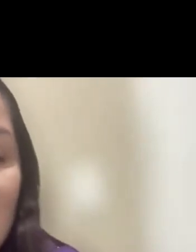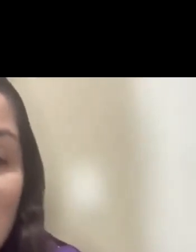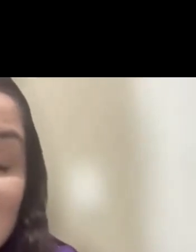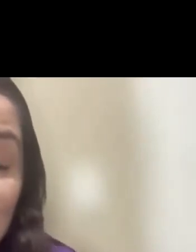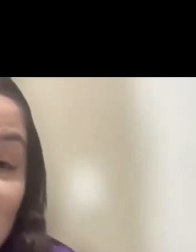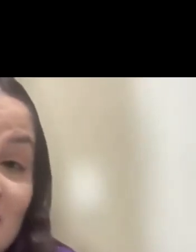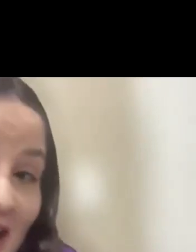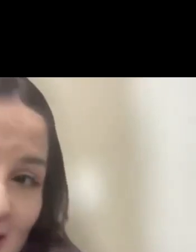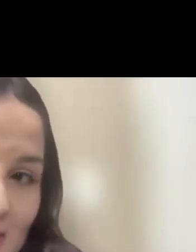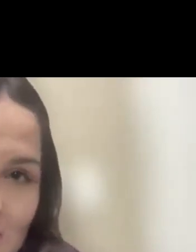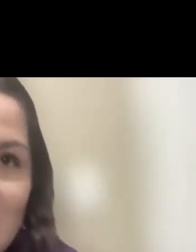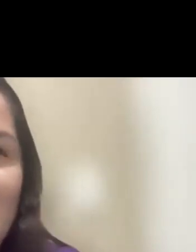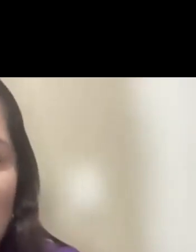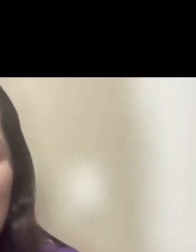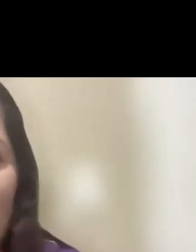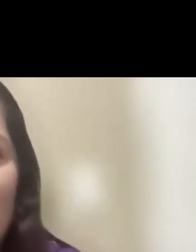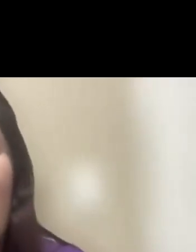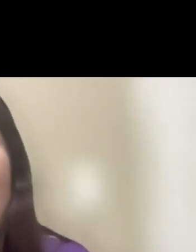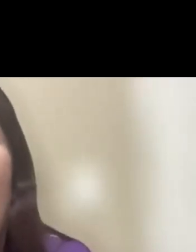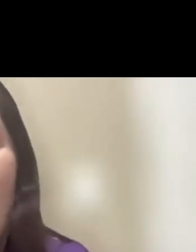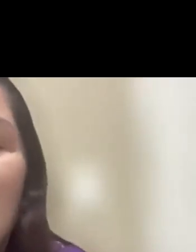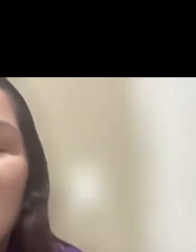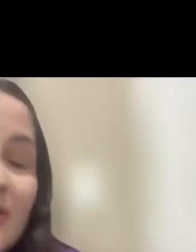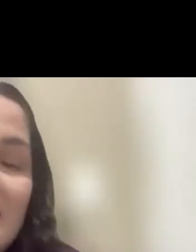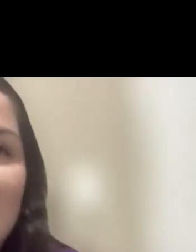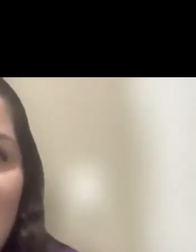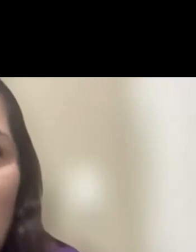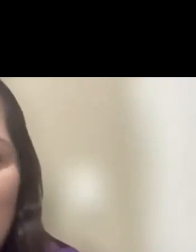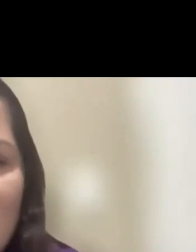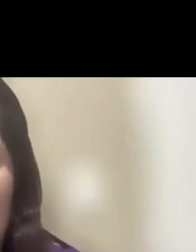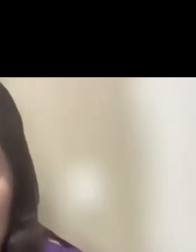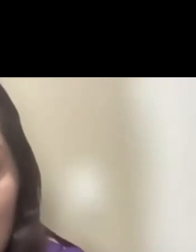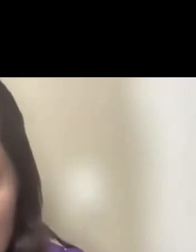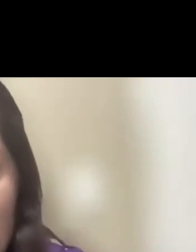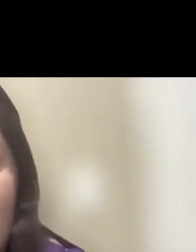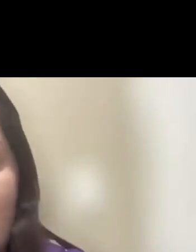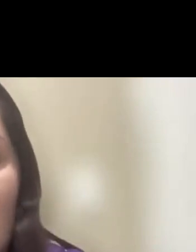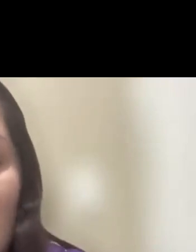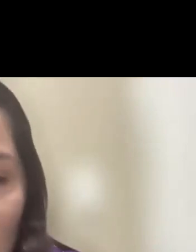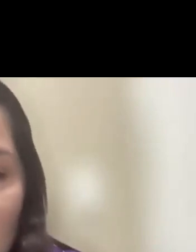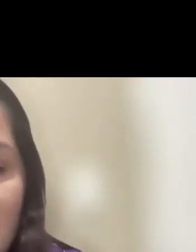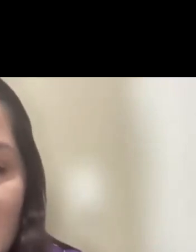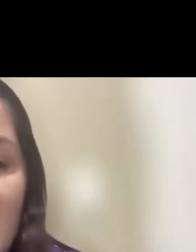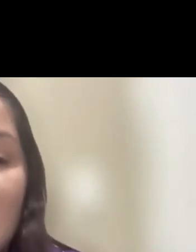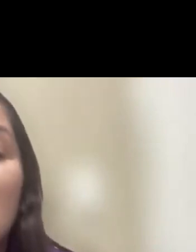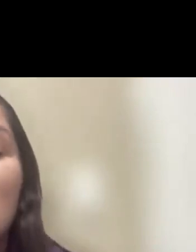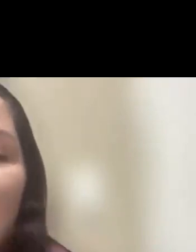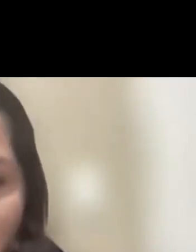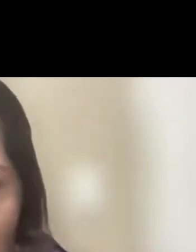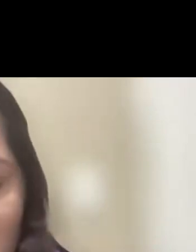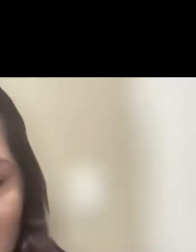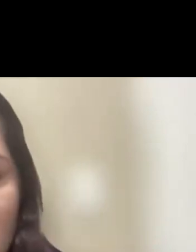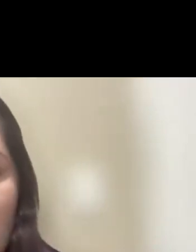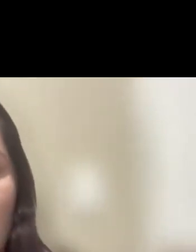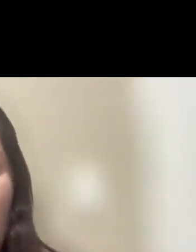was like, my dad's 58, but do you think he was like 58 at the time? Do you think they can help? And they're like, absolutely. So I called and I got so